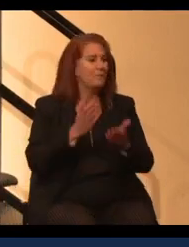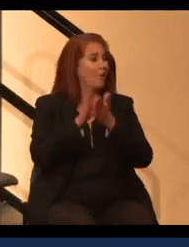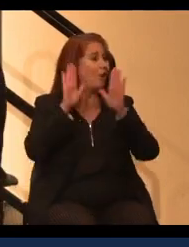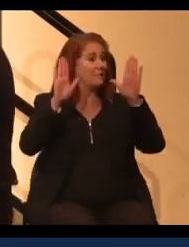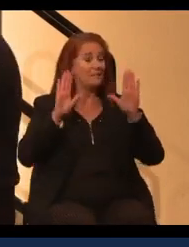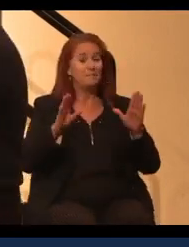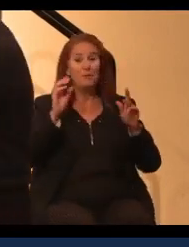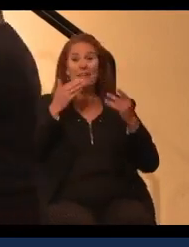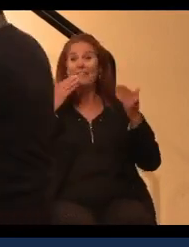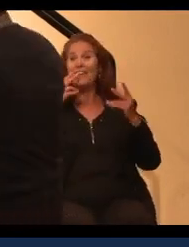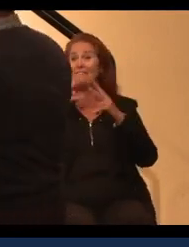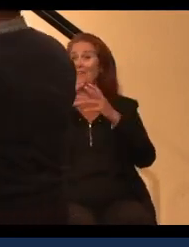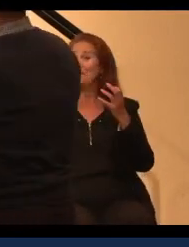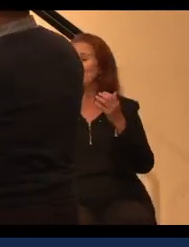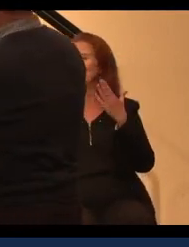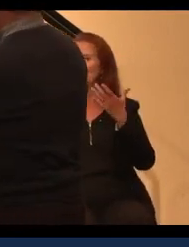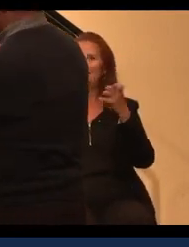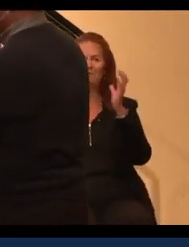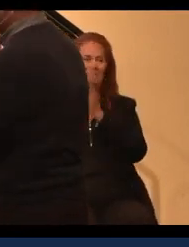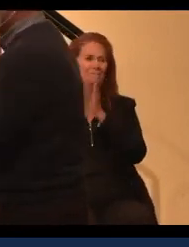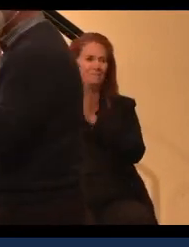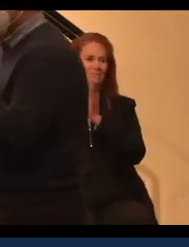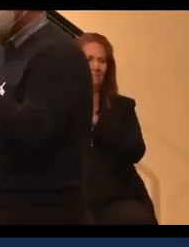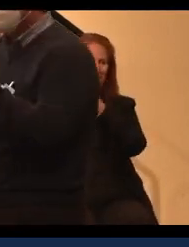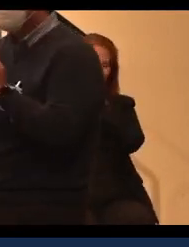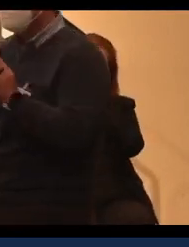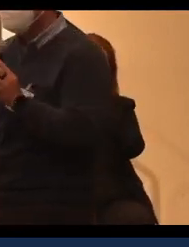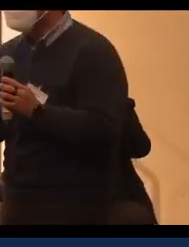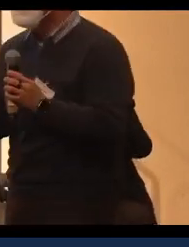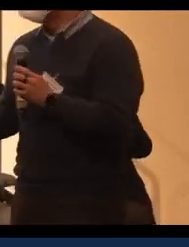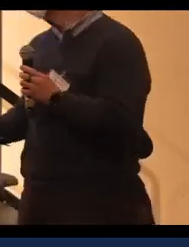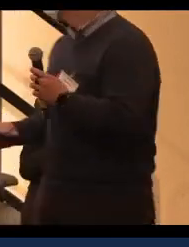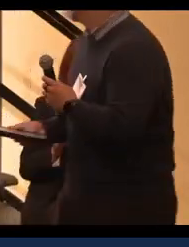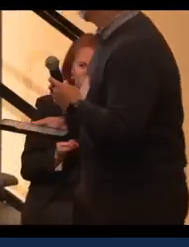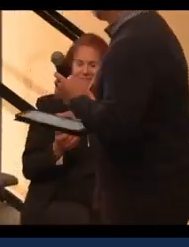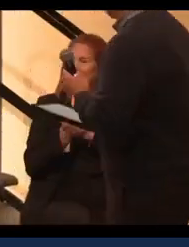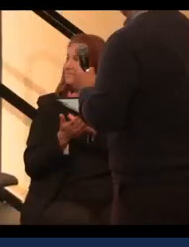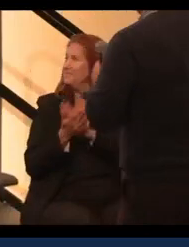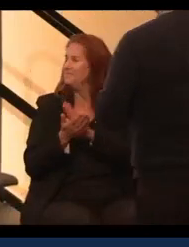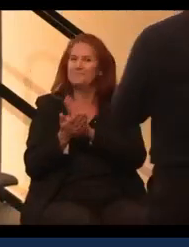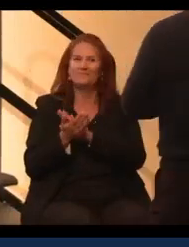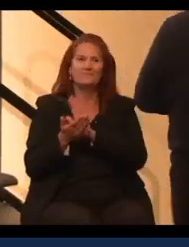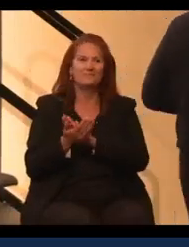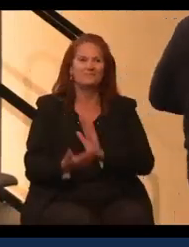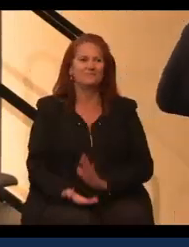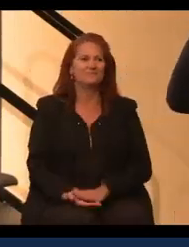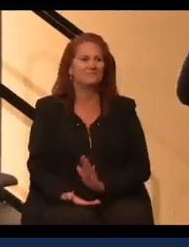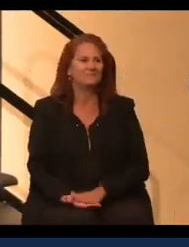Awesome. Well, thank you very much, and please give a round of applause to Dr. Jenny Lee.